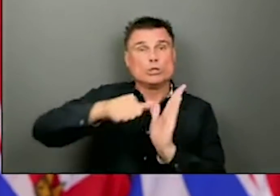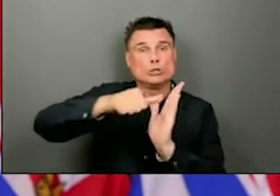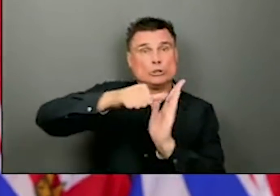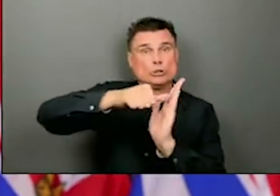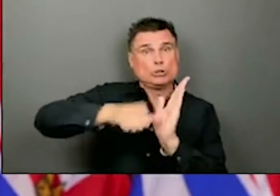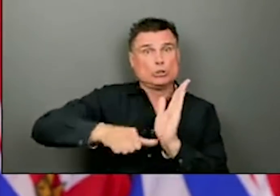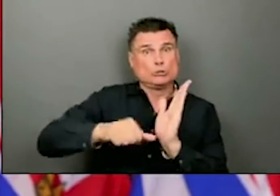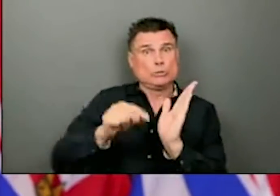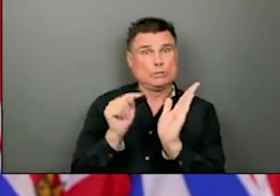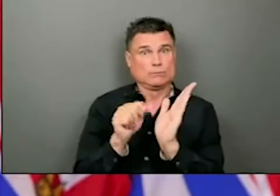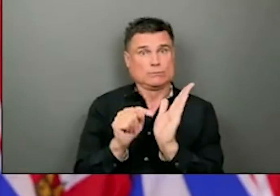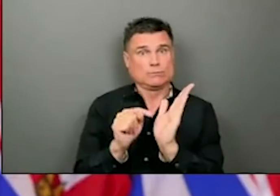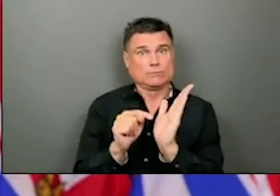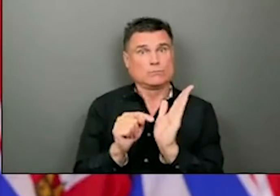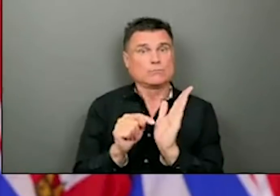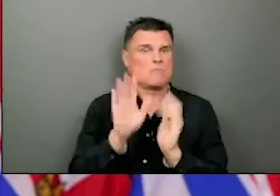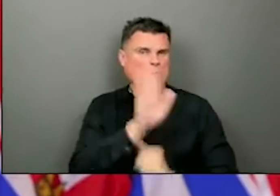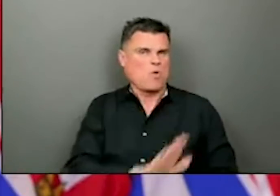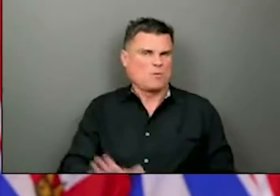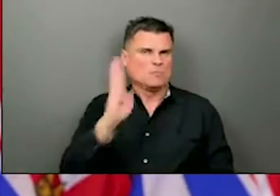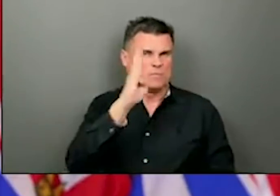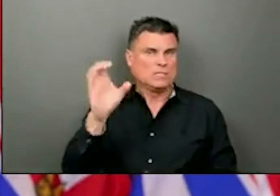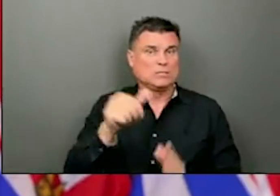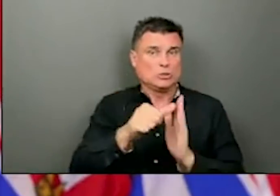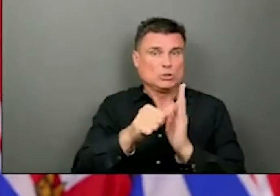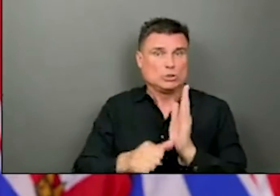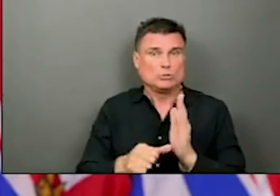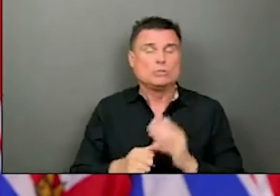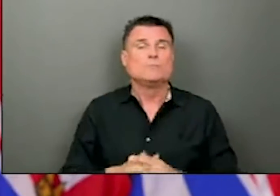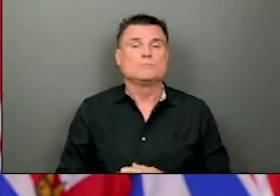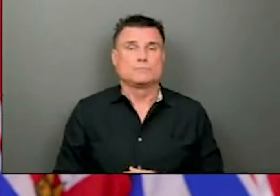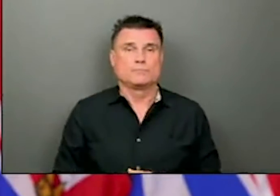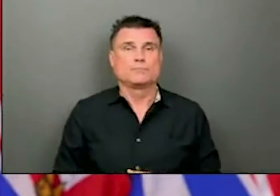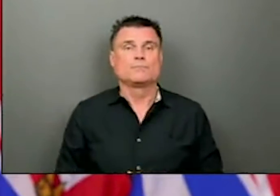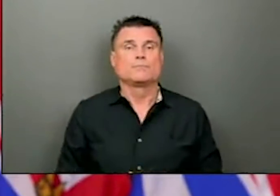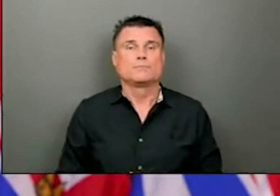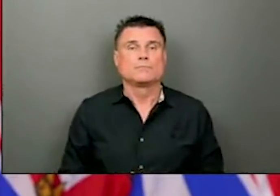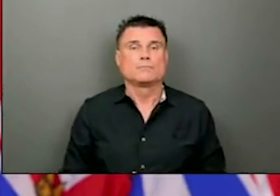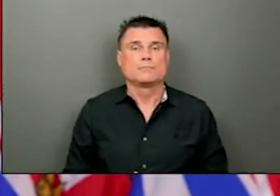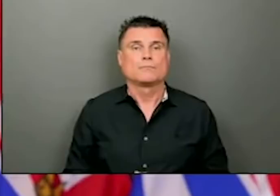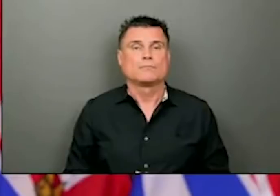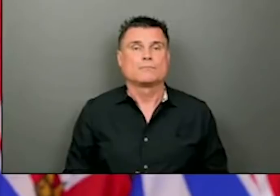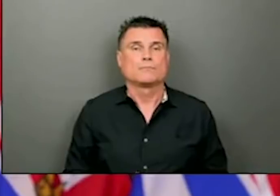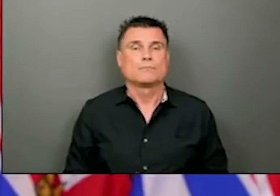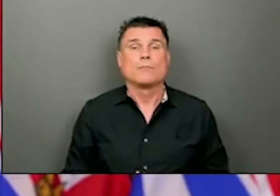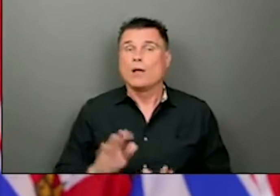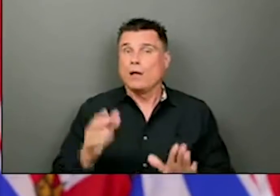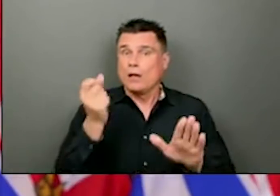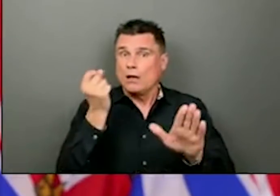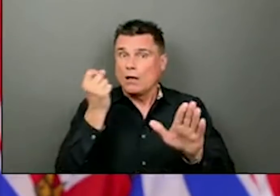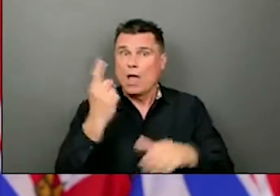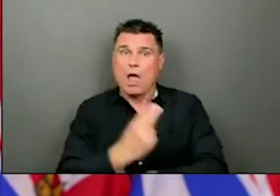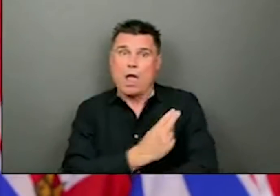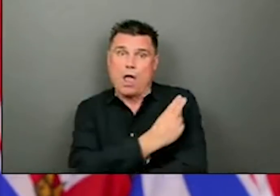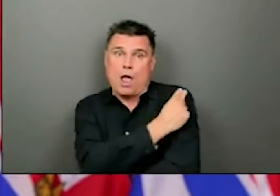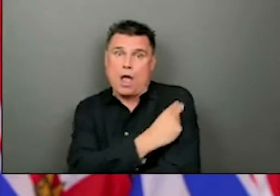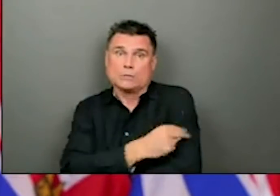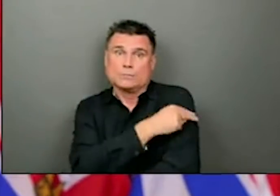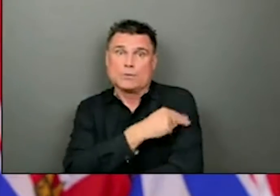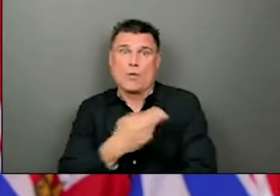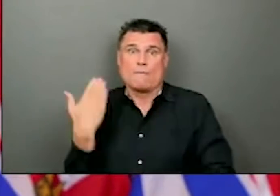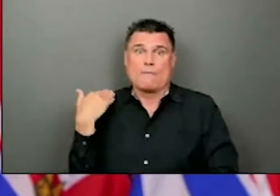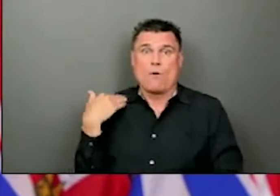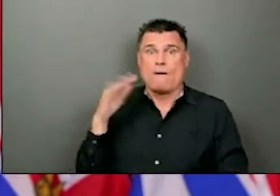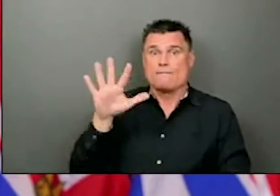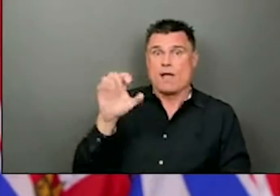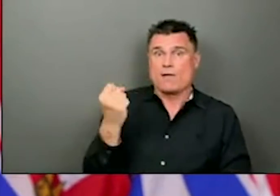just reported that we've gone in the height of the third wave from 511 people in hospital with COVID-19 to 249,